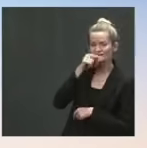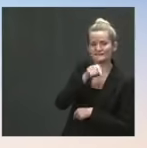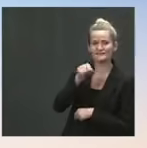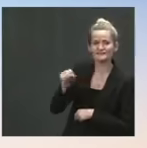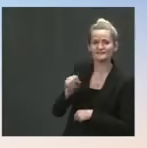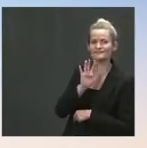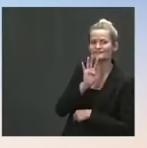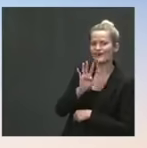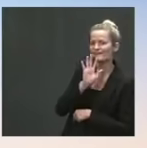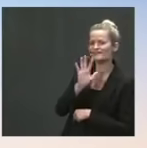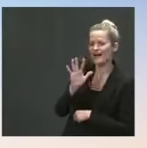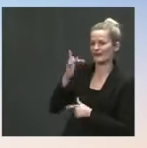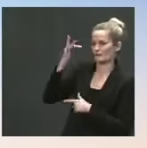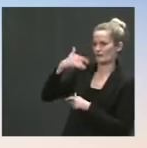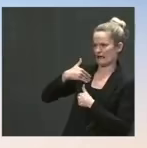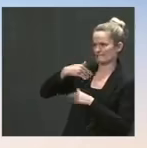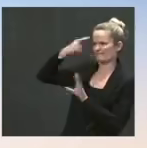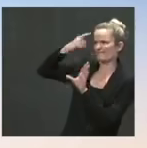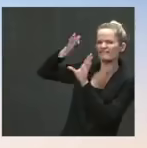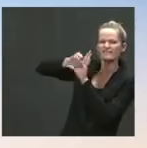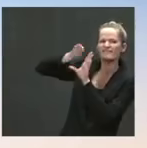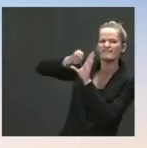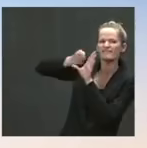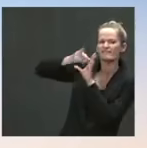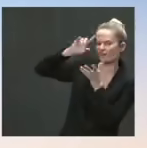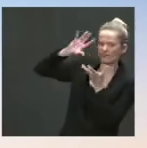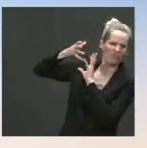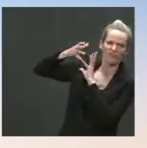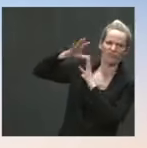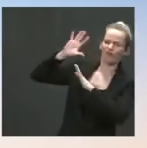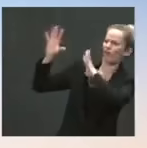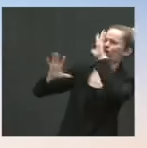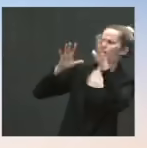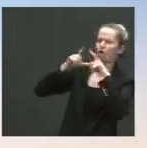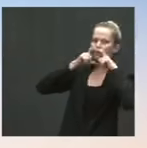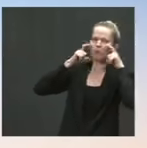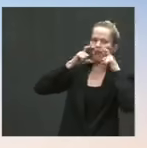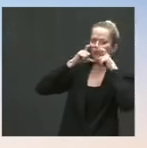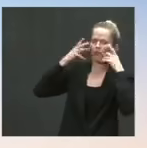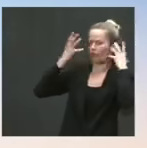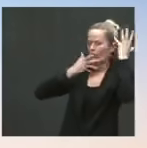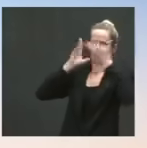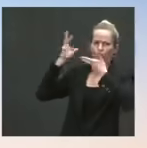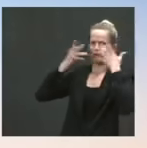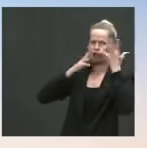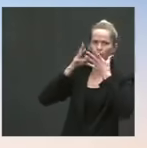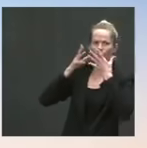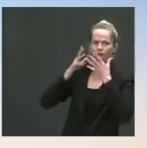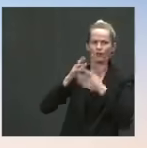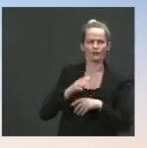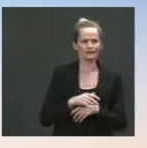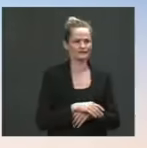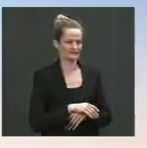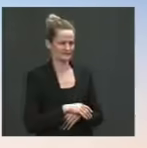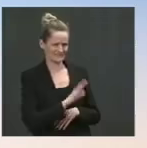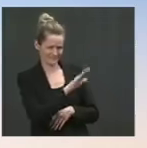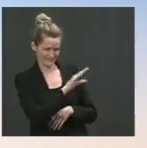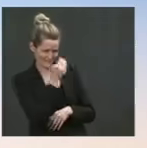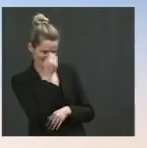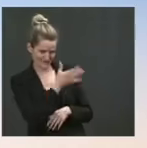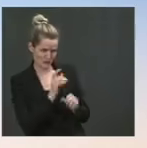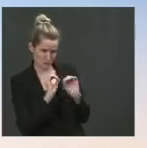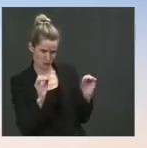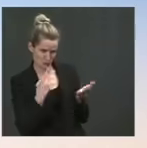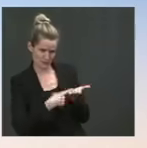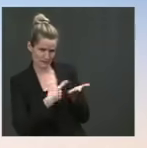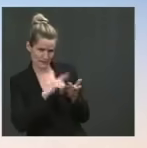your early pre-decisional discussions about that? No, there's not. And I will tell you from personal experience,